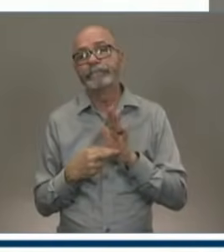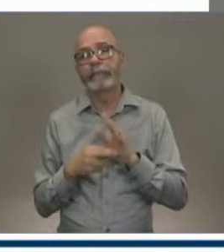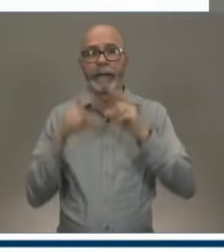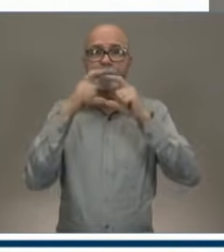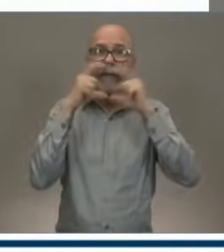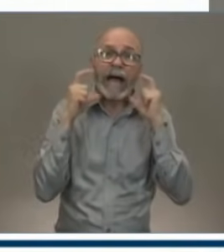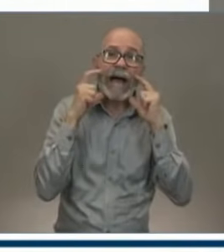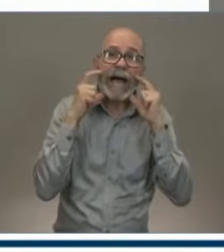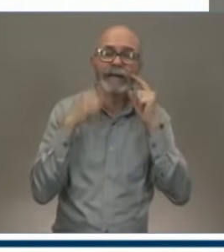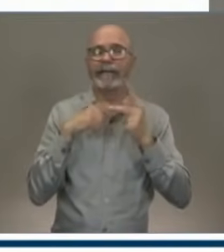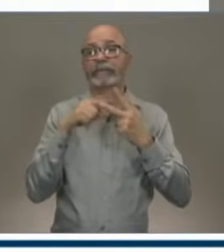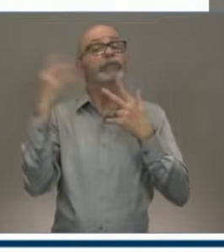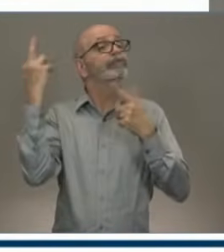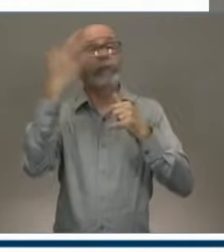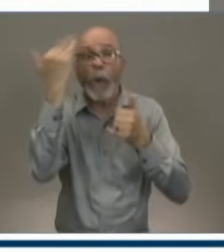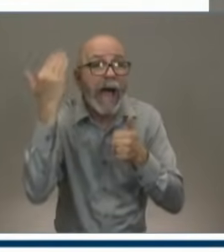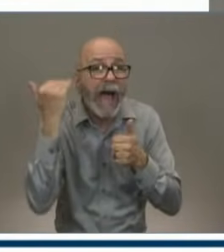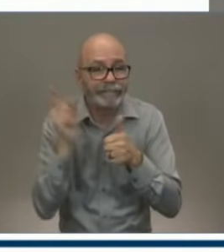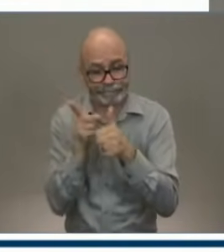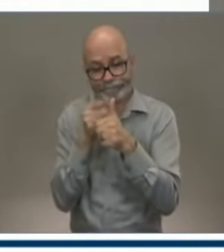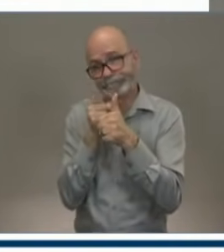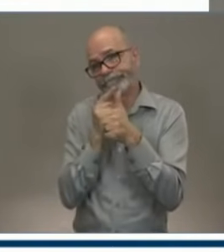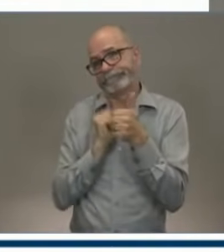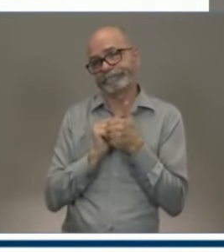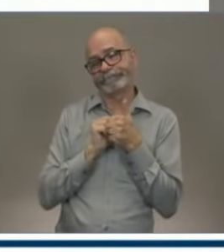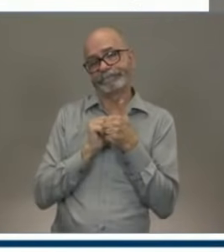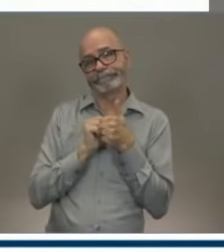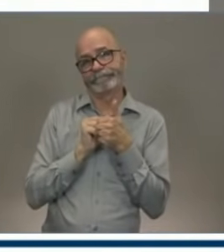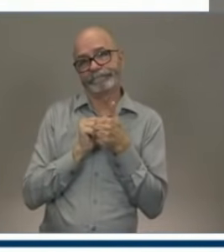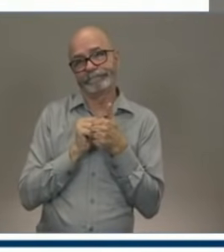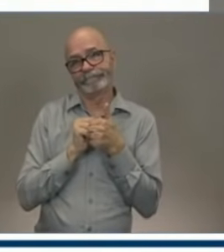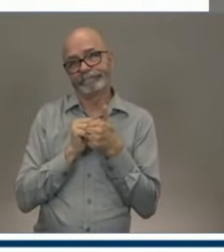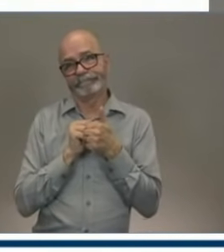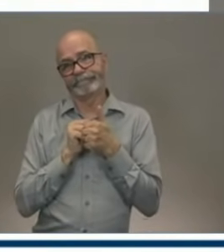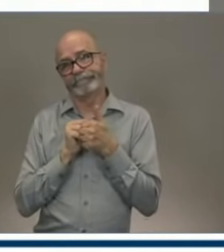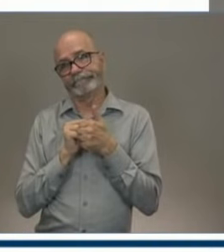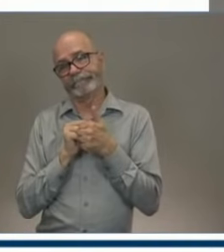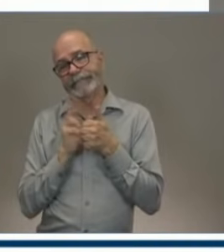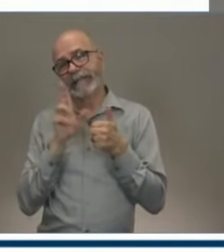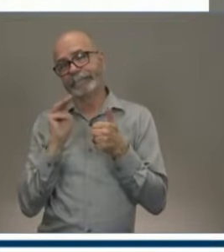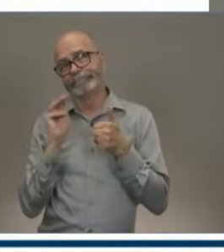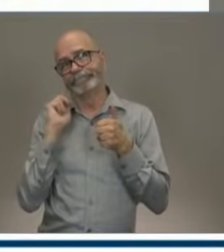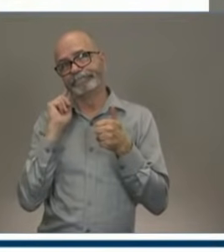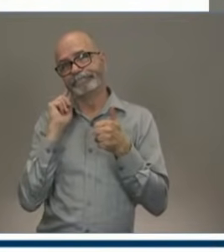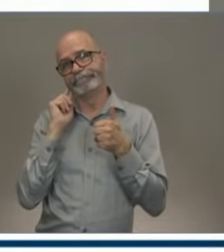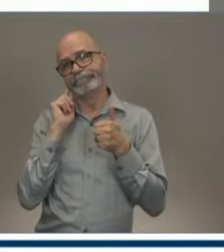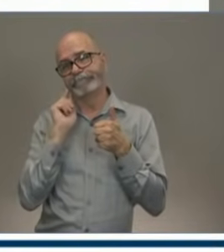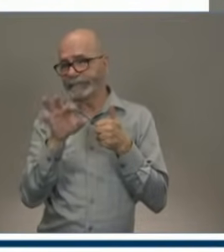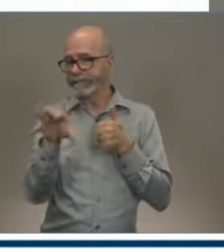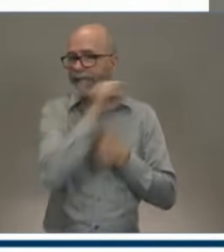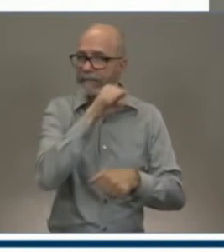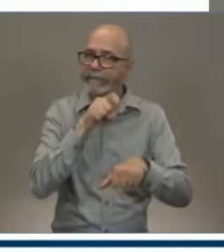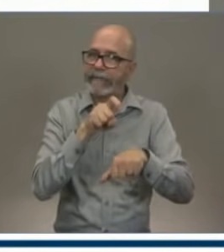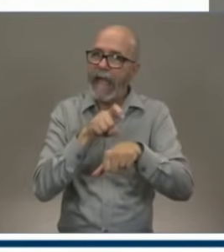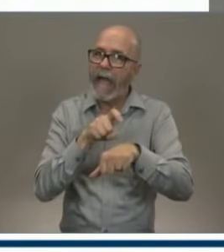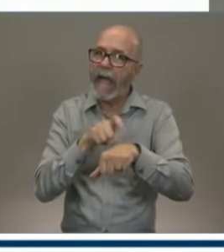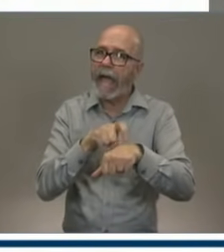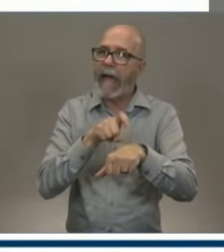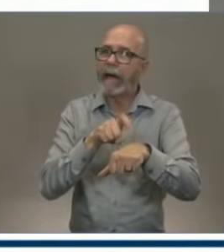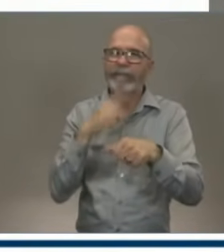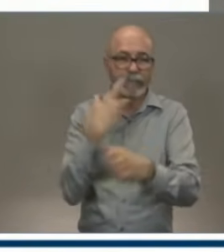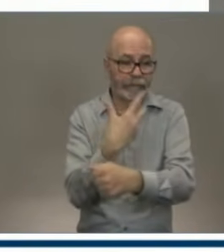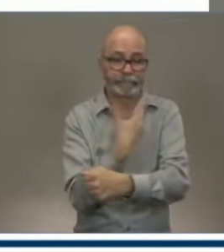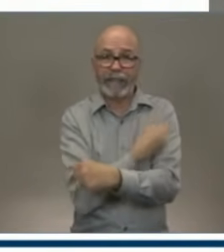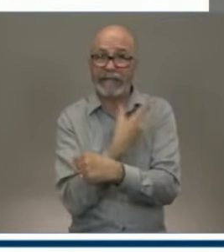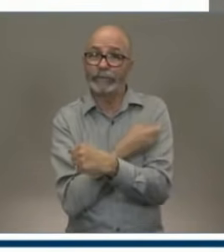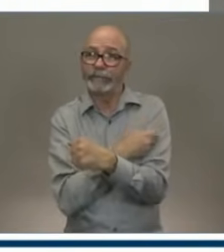or a few reasons. First of all, it will take time to get enough vaccine and to